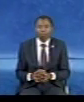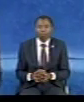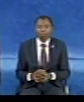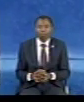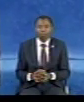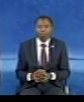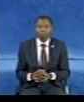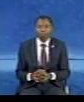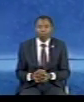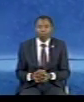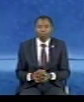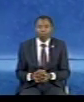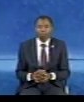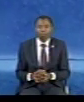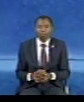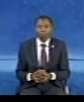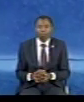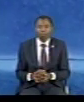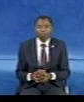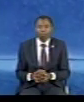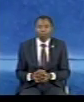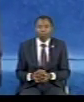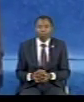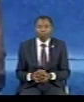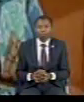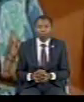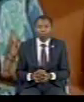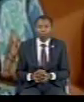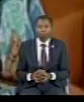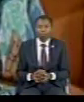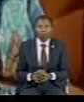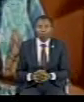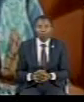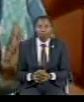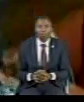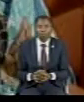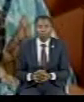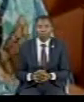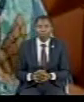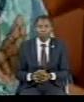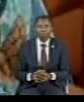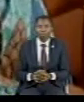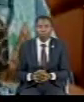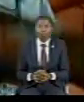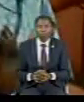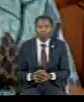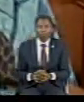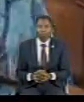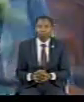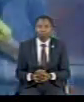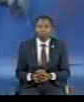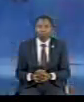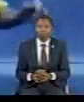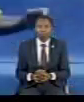Vulasa, Budan, and a Kavaka, a Tasman of Guam in Jesus' name, I pray.